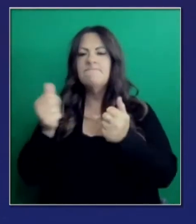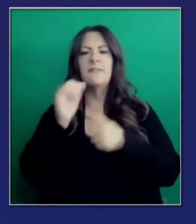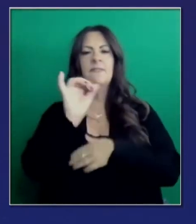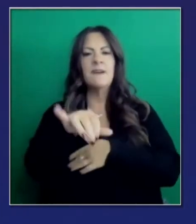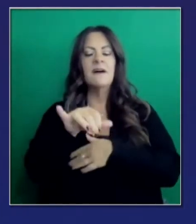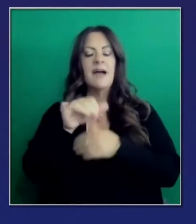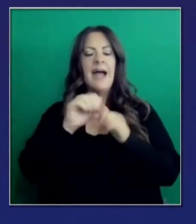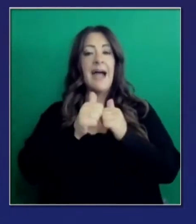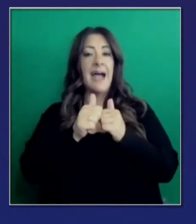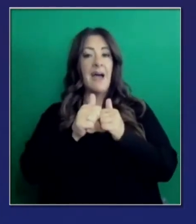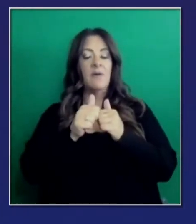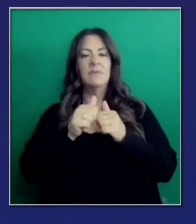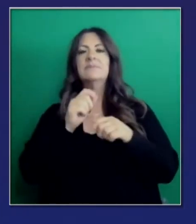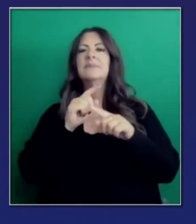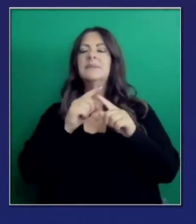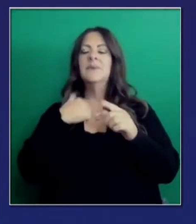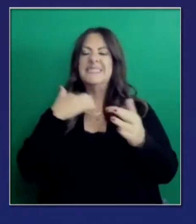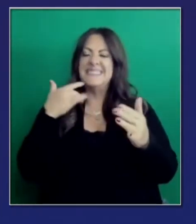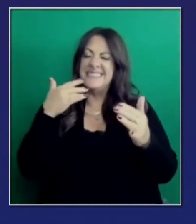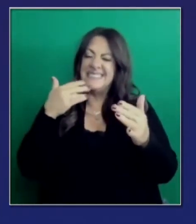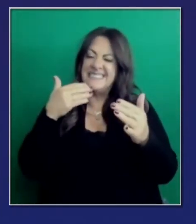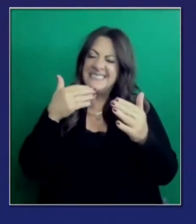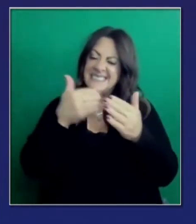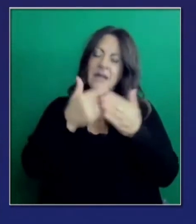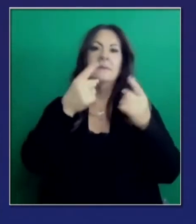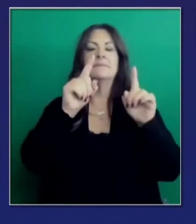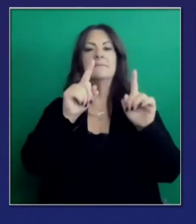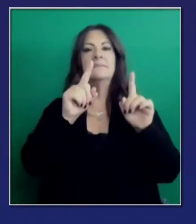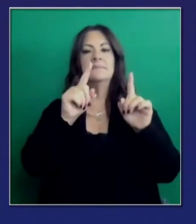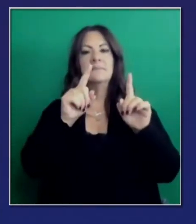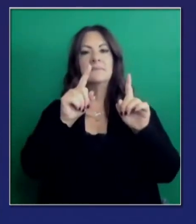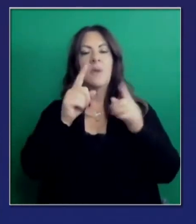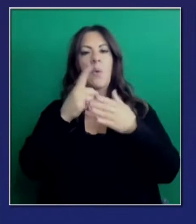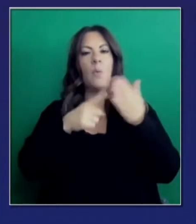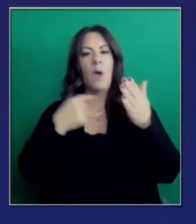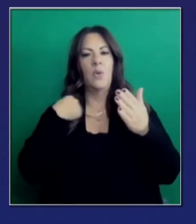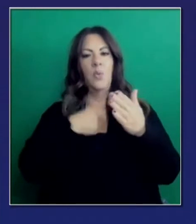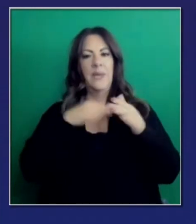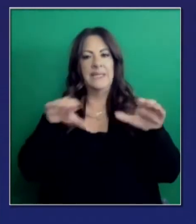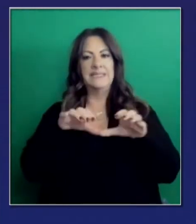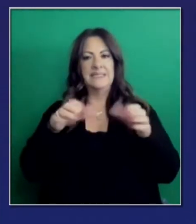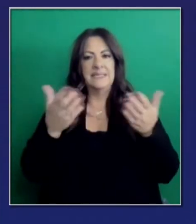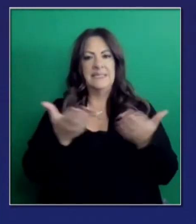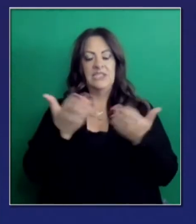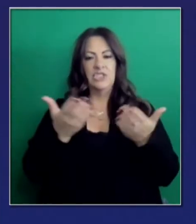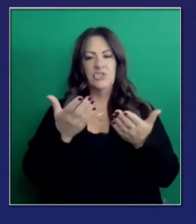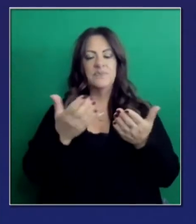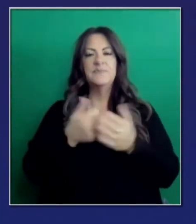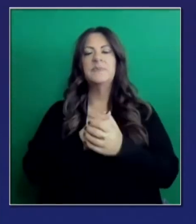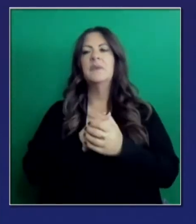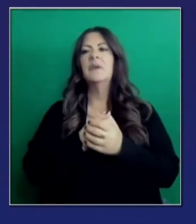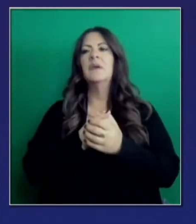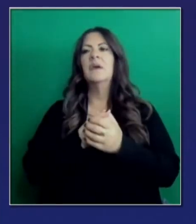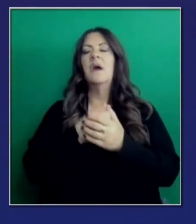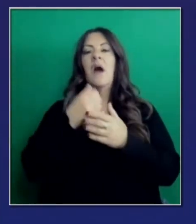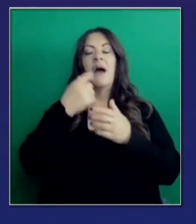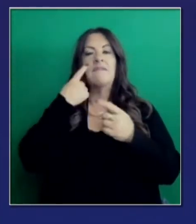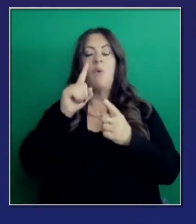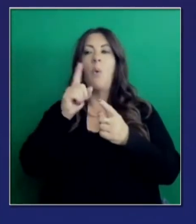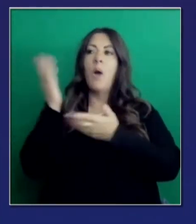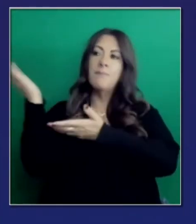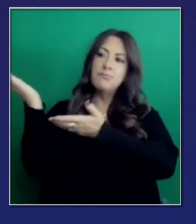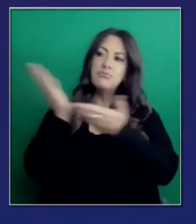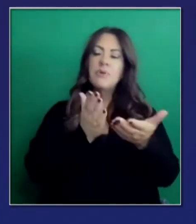that last mile in particular as it relates to the administration of vaccines. Over the course of that period